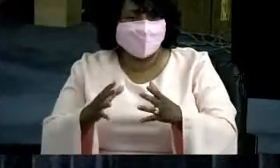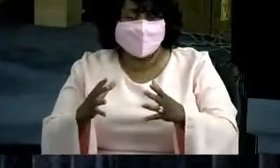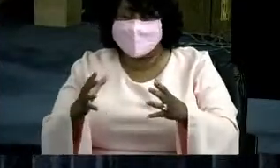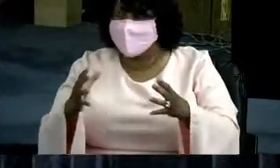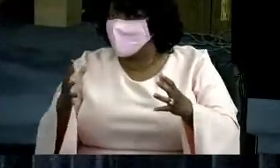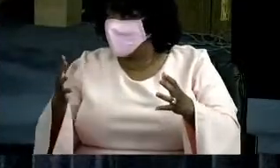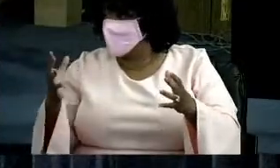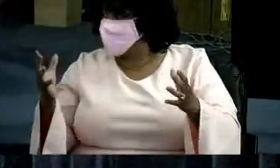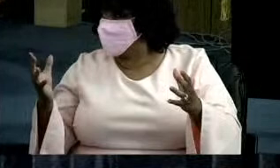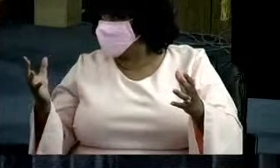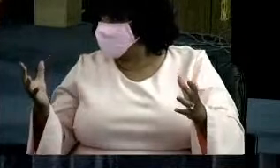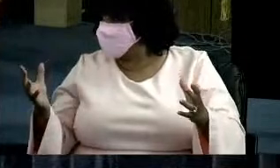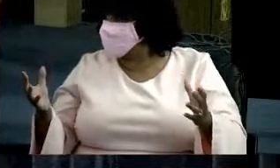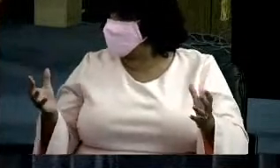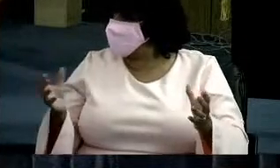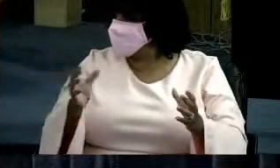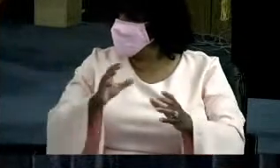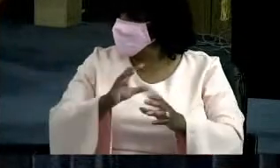Nobody greater,